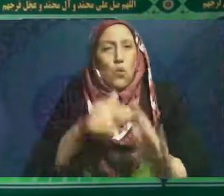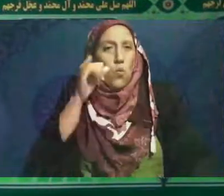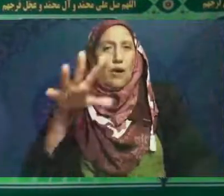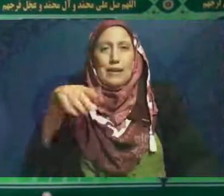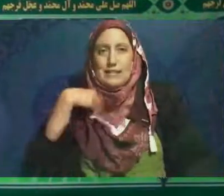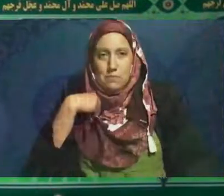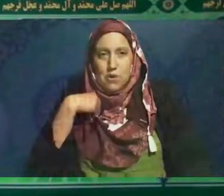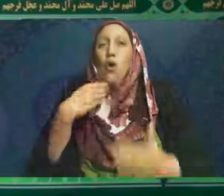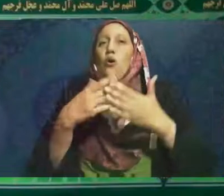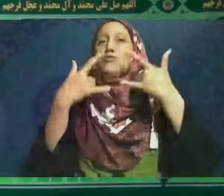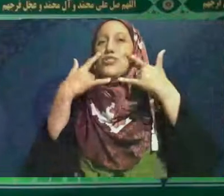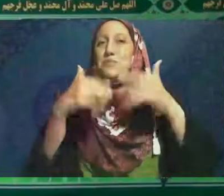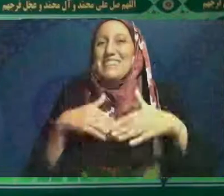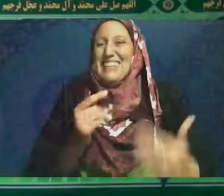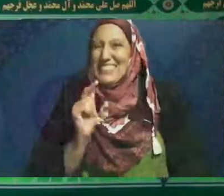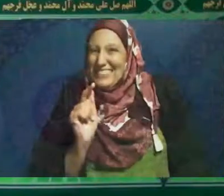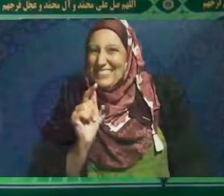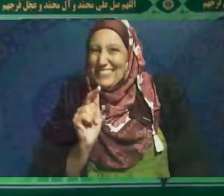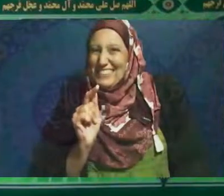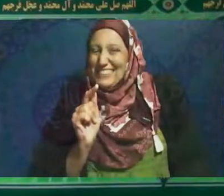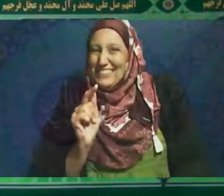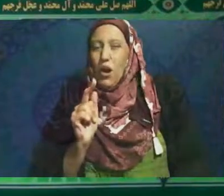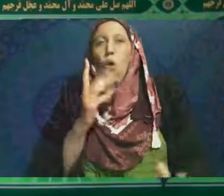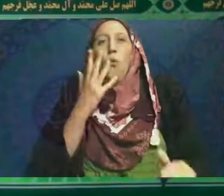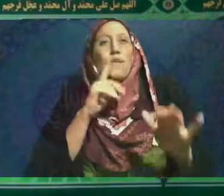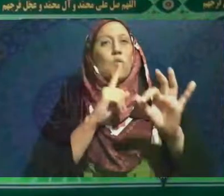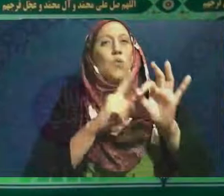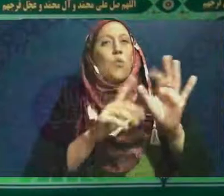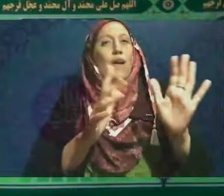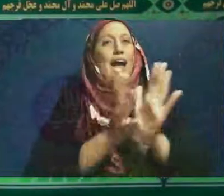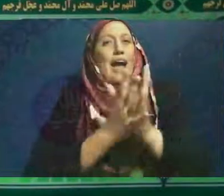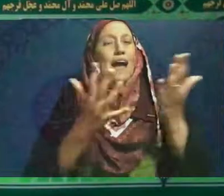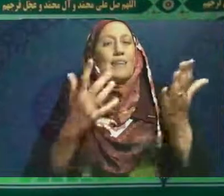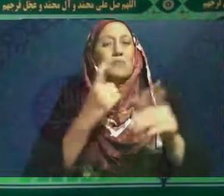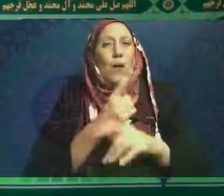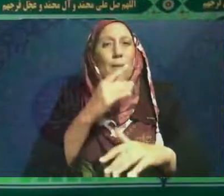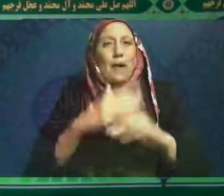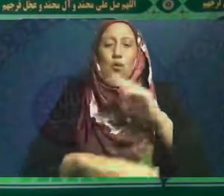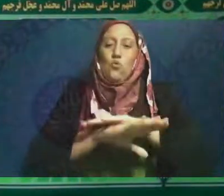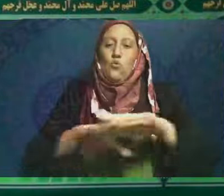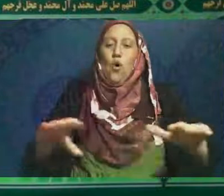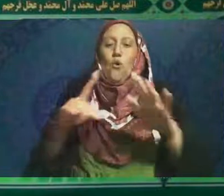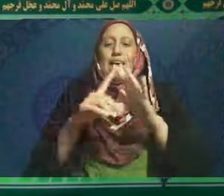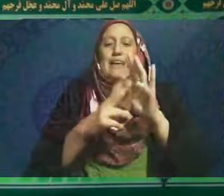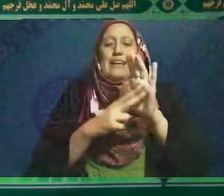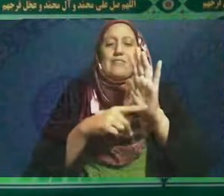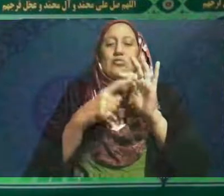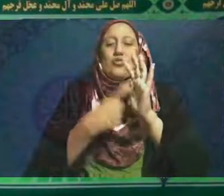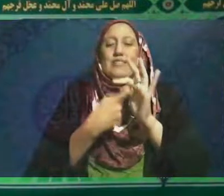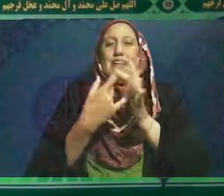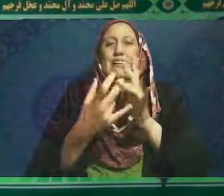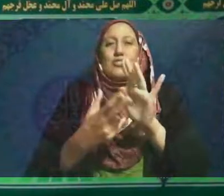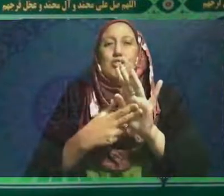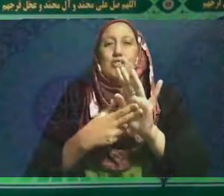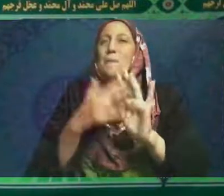talking about misconception of intercession. Quran is talking about this, it wants to clarify. Don't think like in this